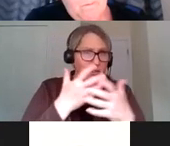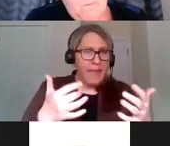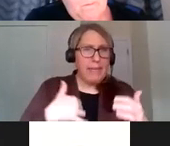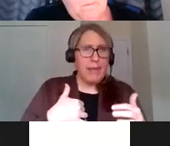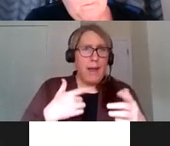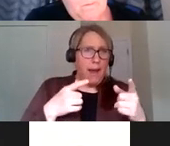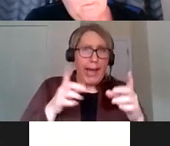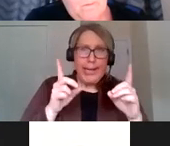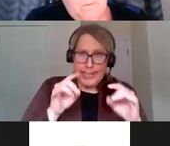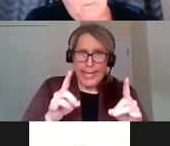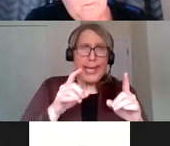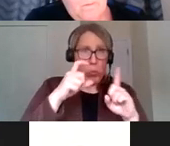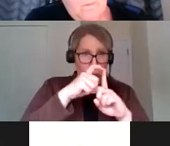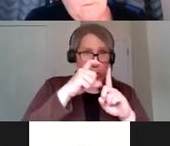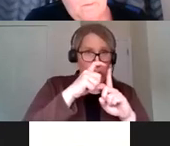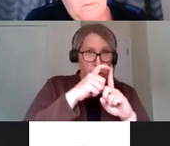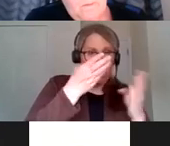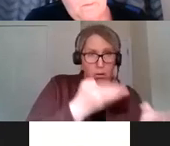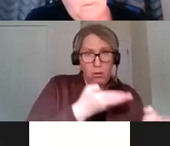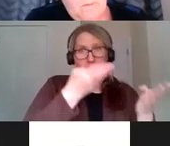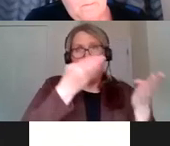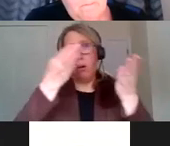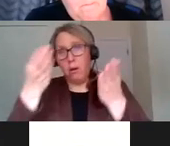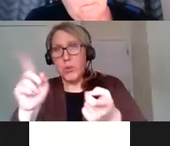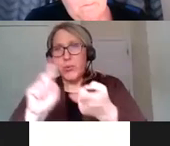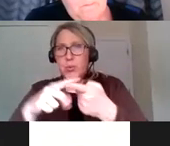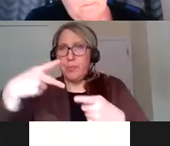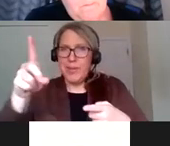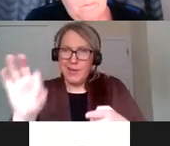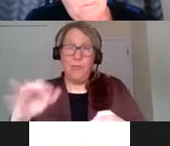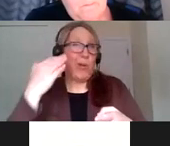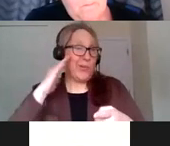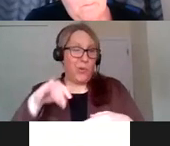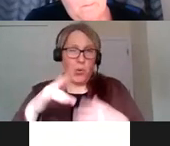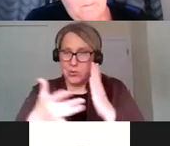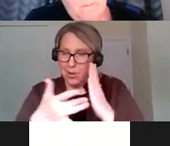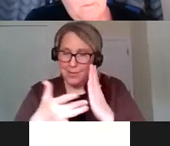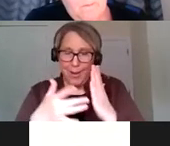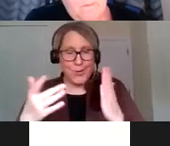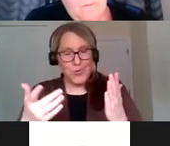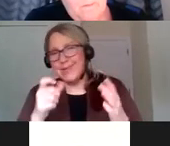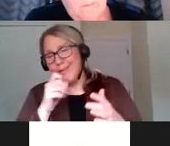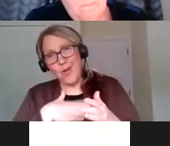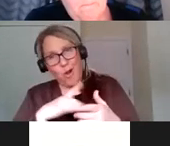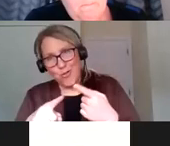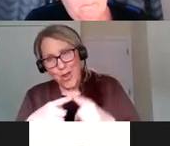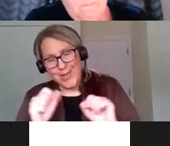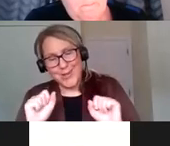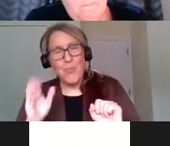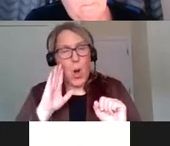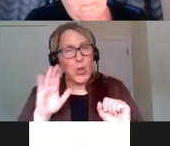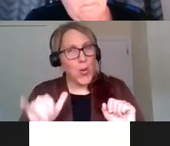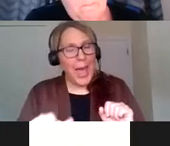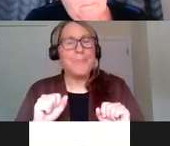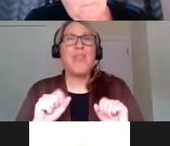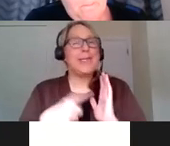I did in Word carried over correctly, because we all know technology sometimes isn't our friend. And so